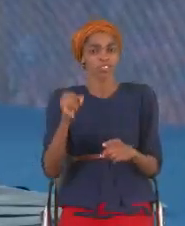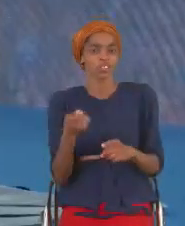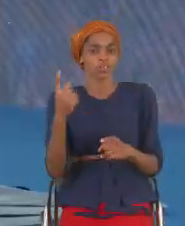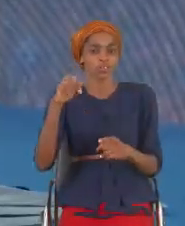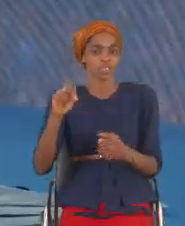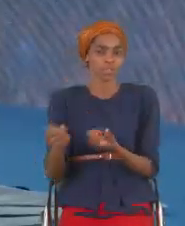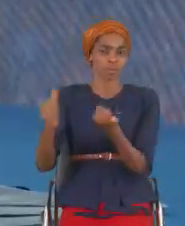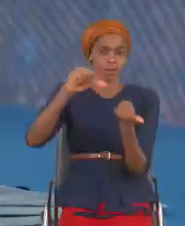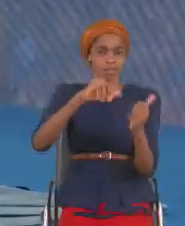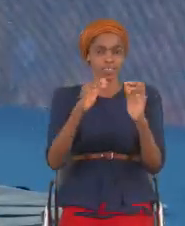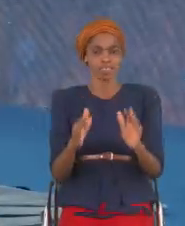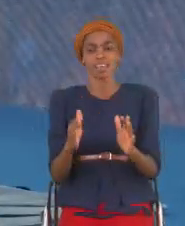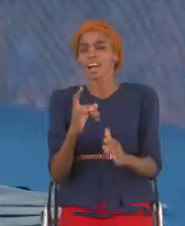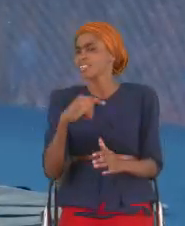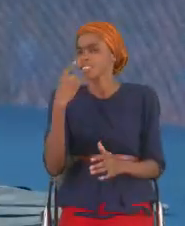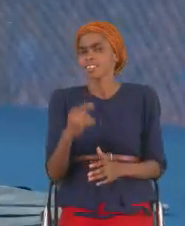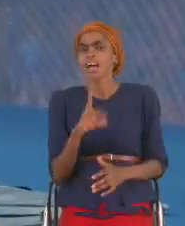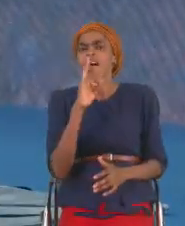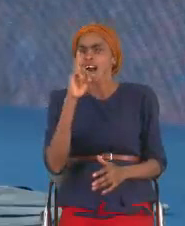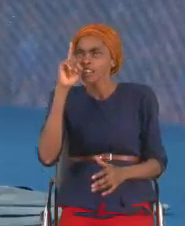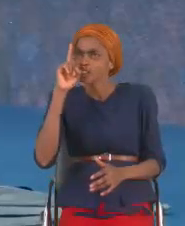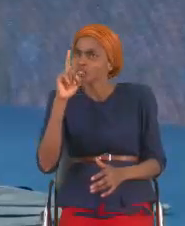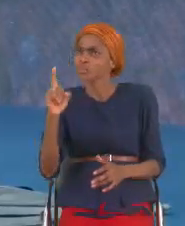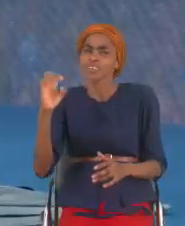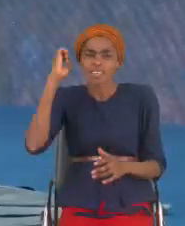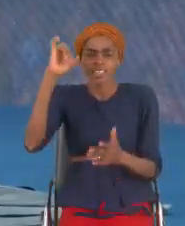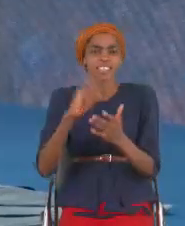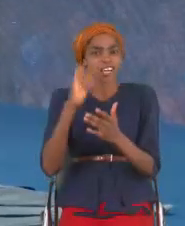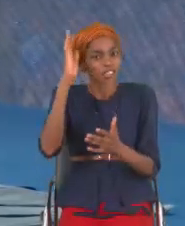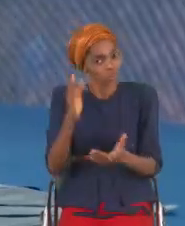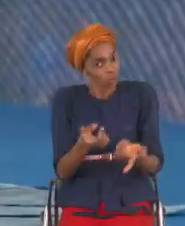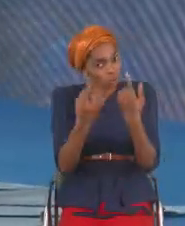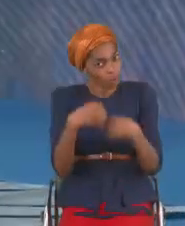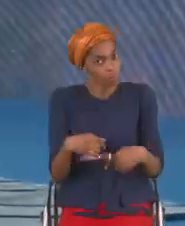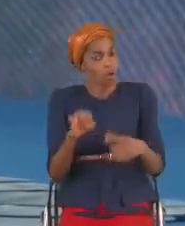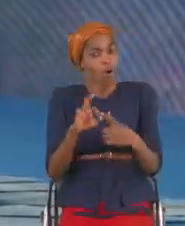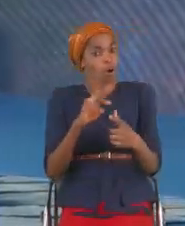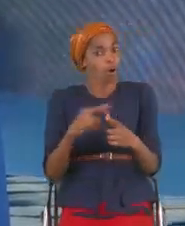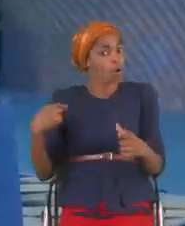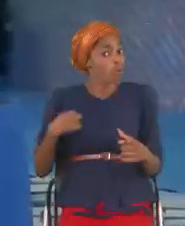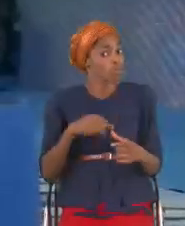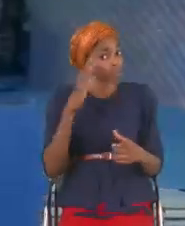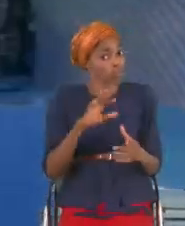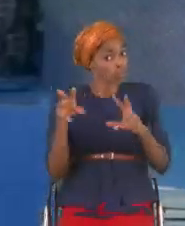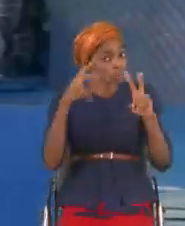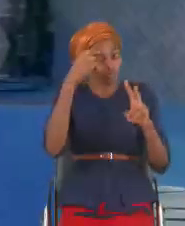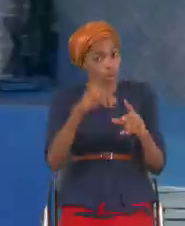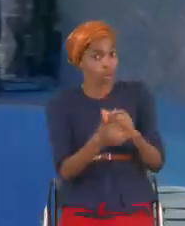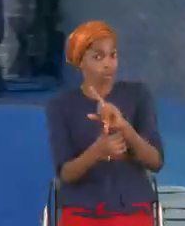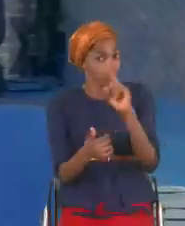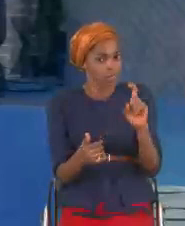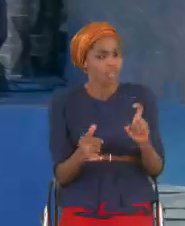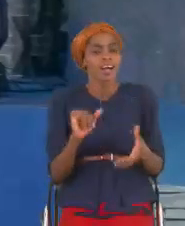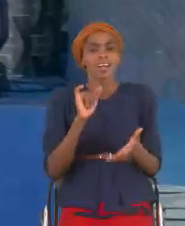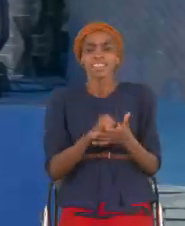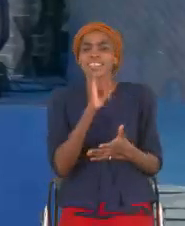Baptist. It says, "Art thou he that shall come, or do we look for another?" The same question you should be